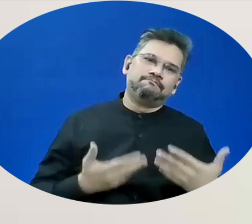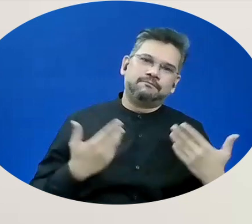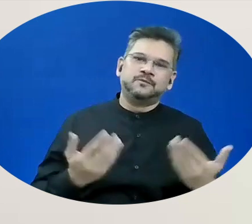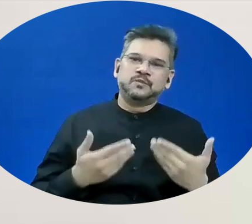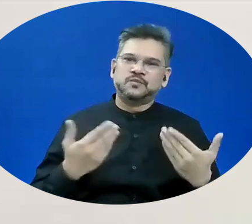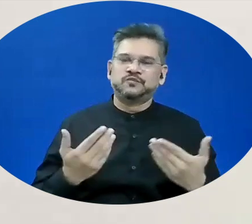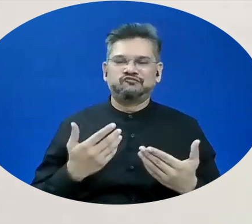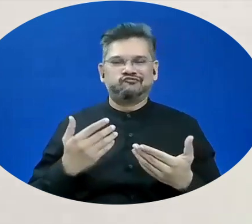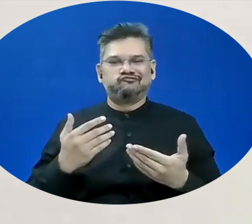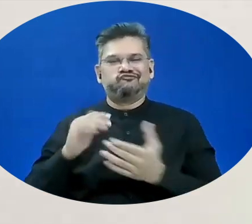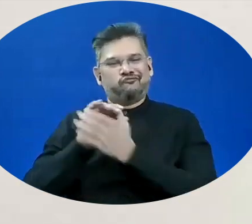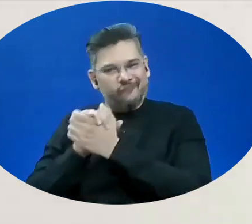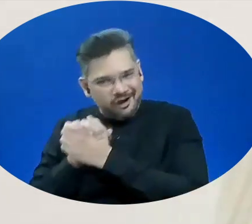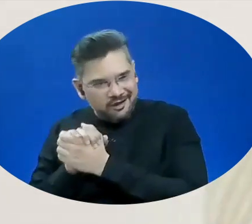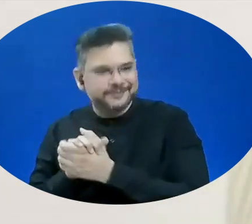friends, and